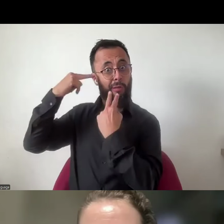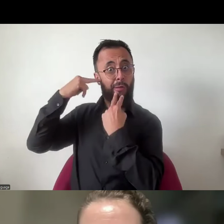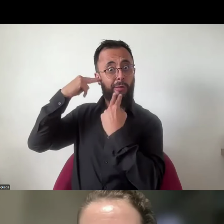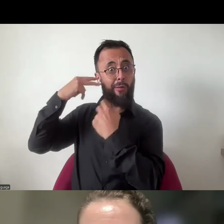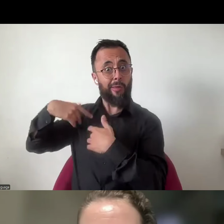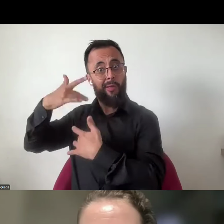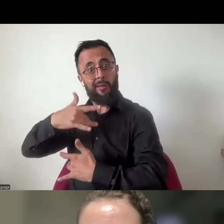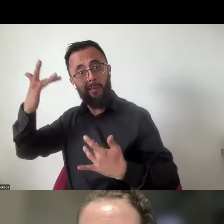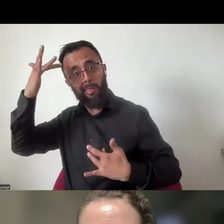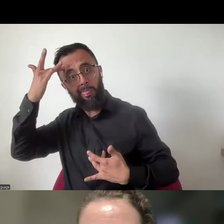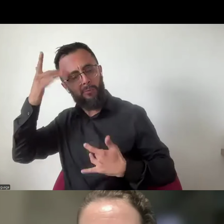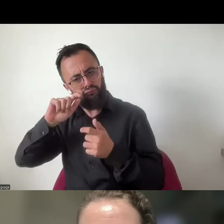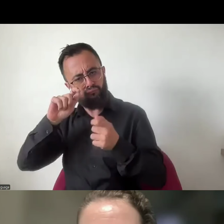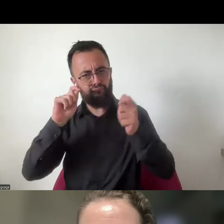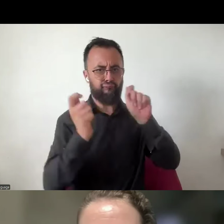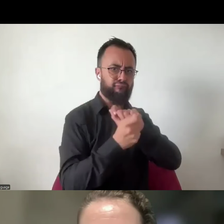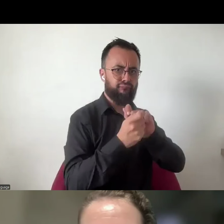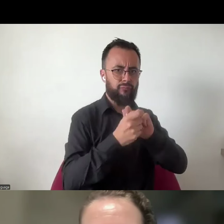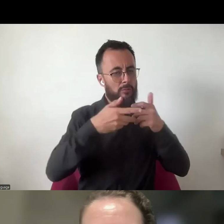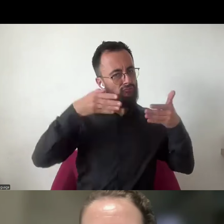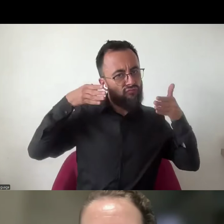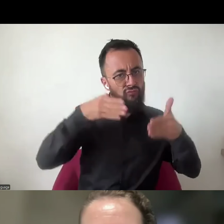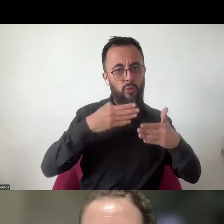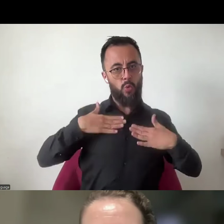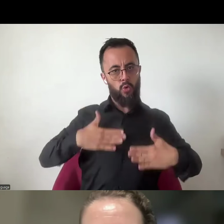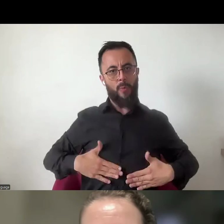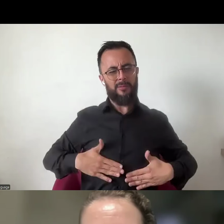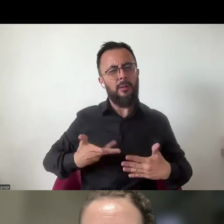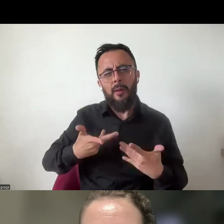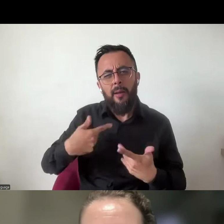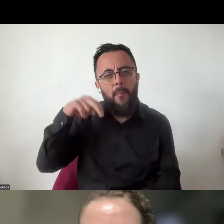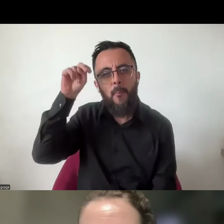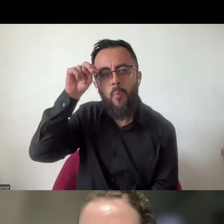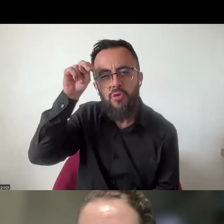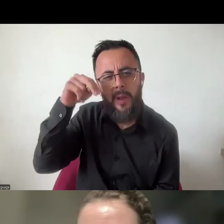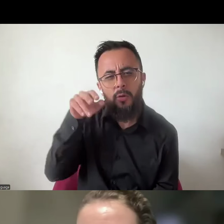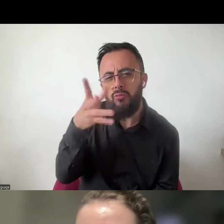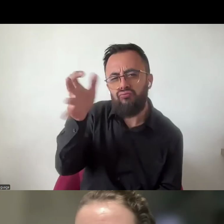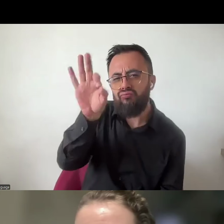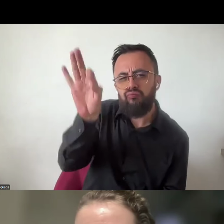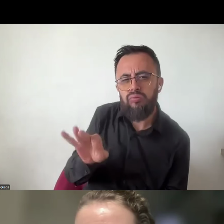esto change of posible? approach? How was this possible in Montenegro?